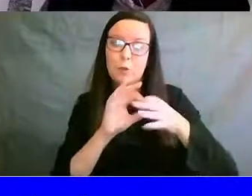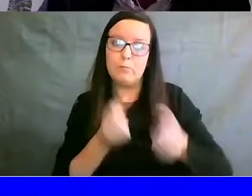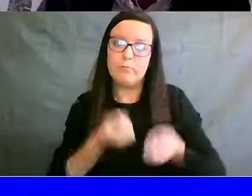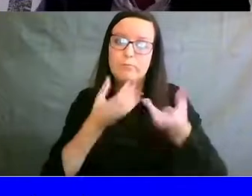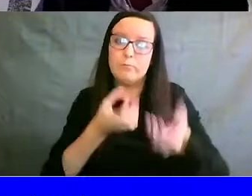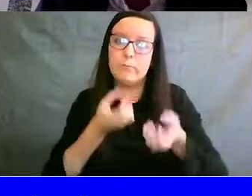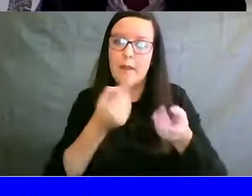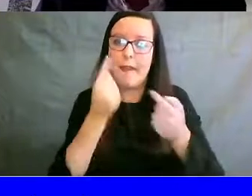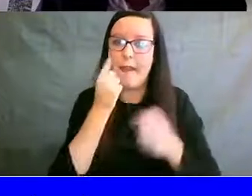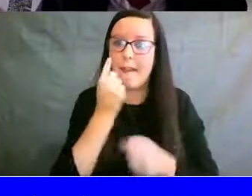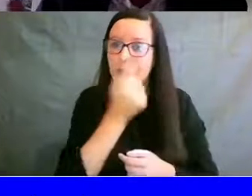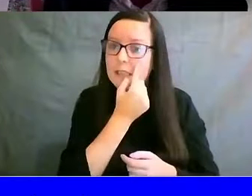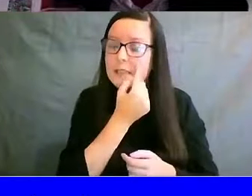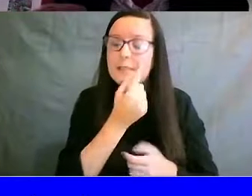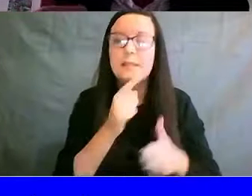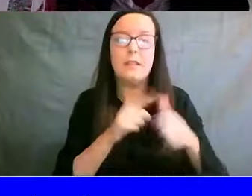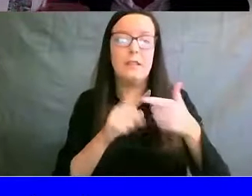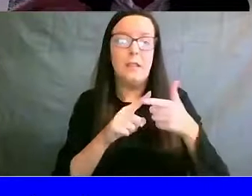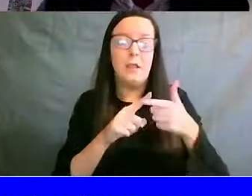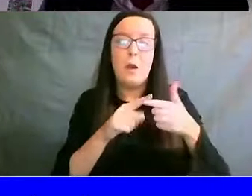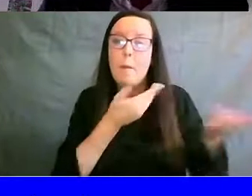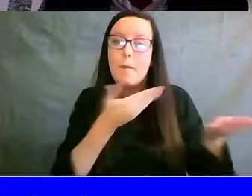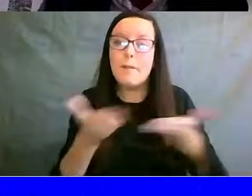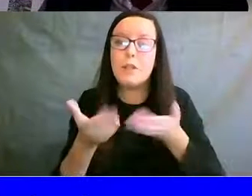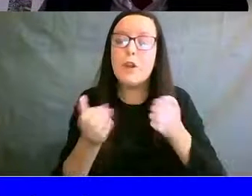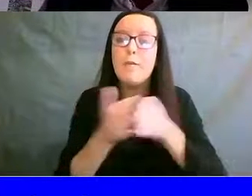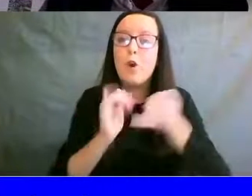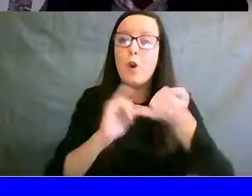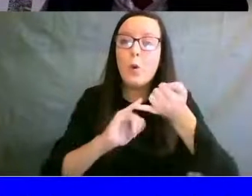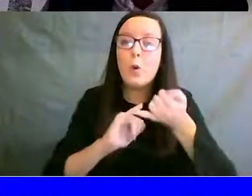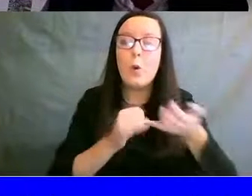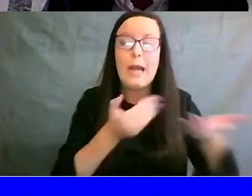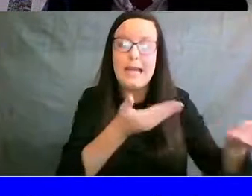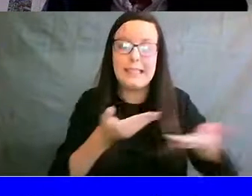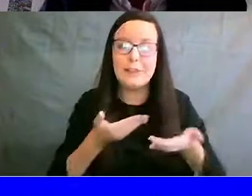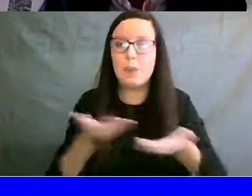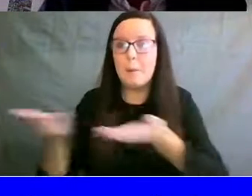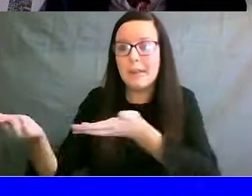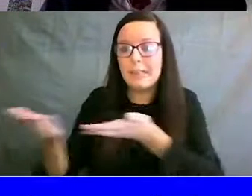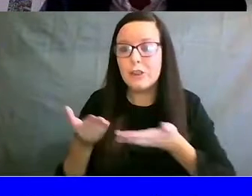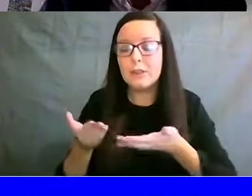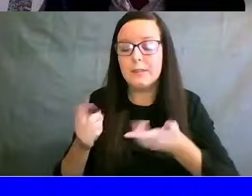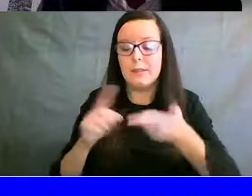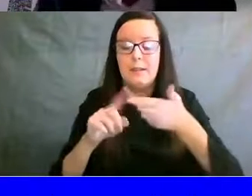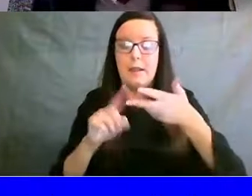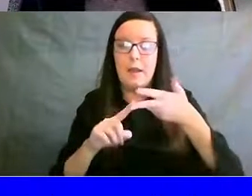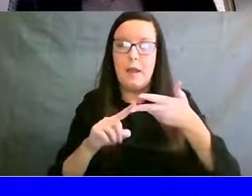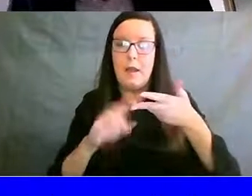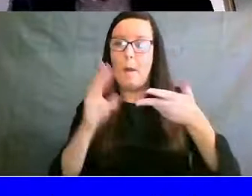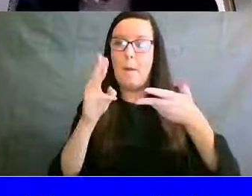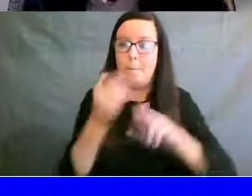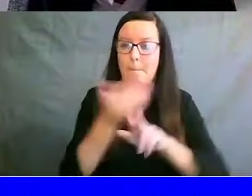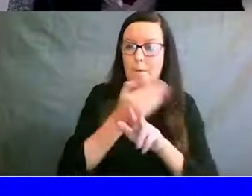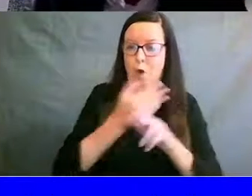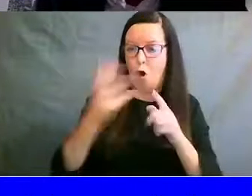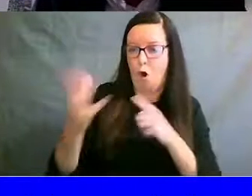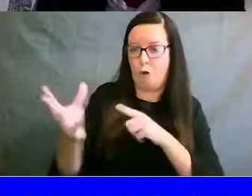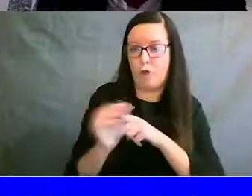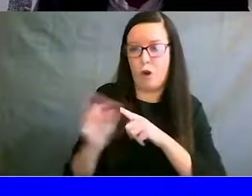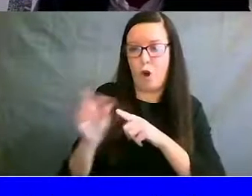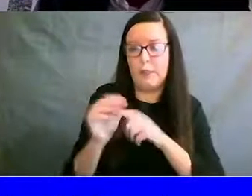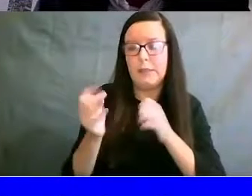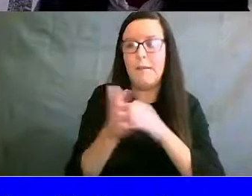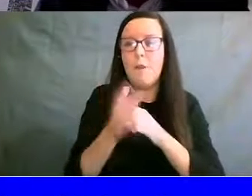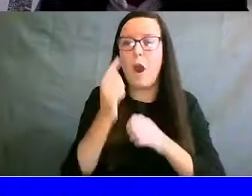provision made for the use of intermediaries, for pre-recording evidence in chief, and for moving wigs and gowns. So in